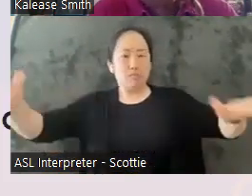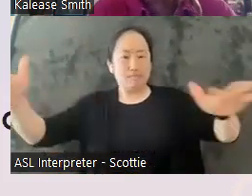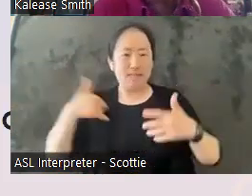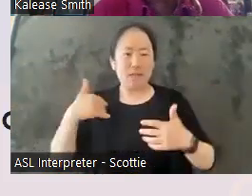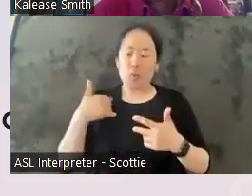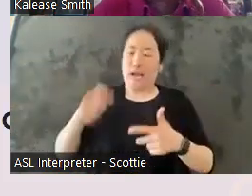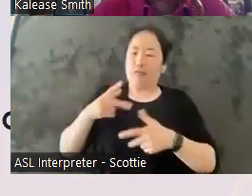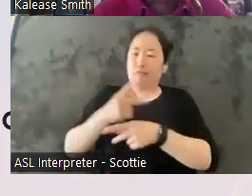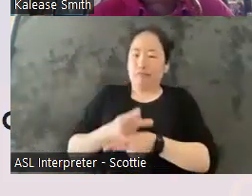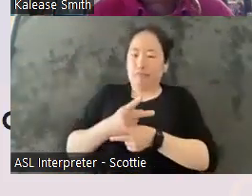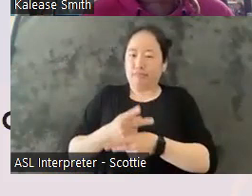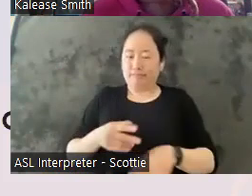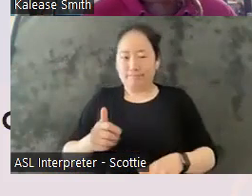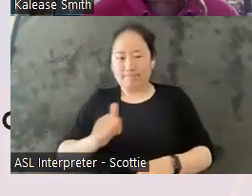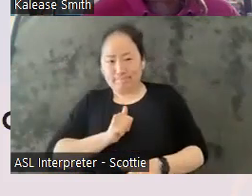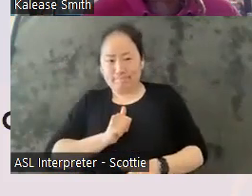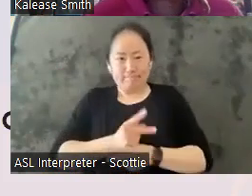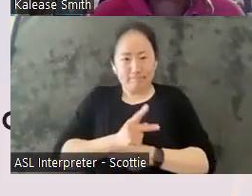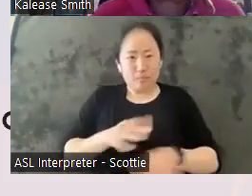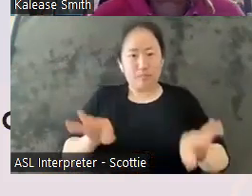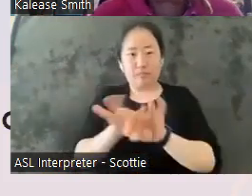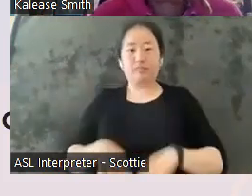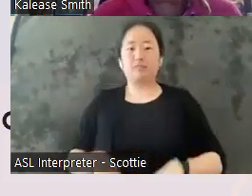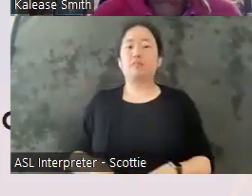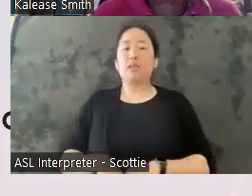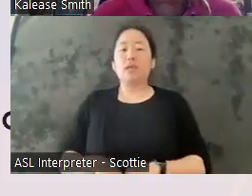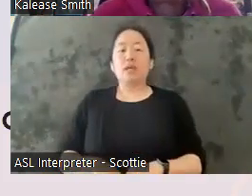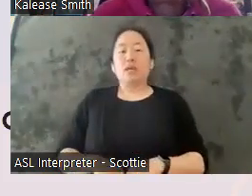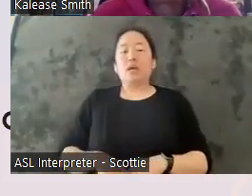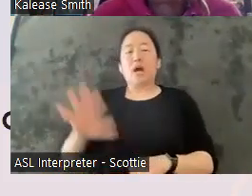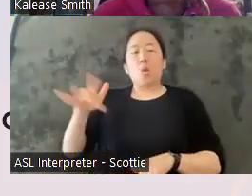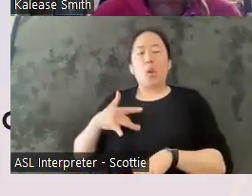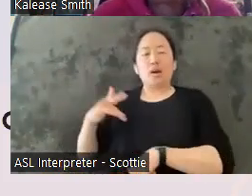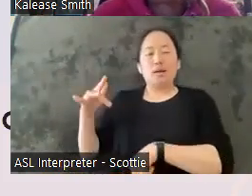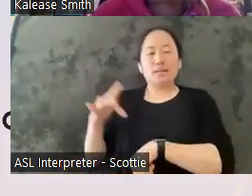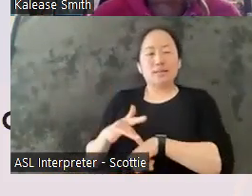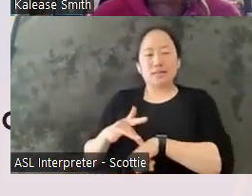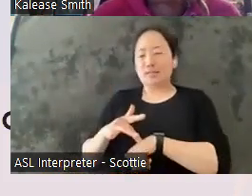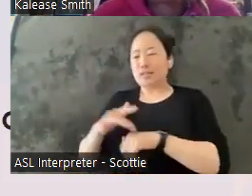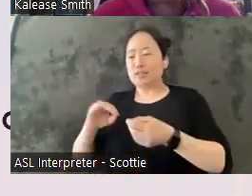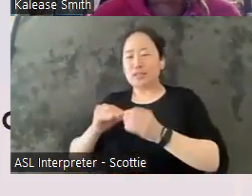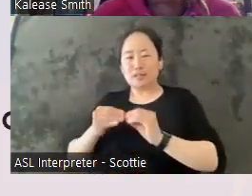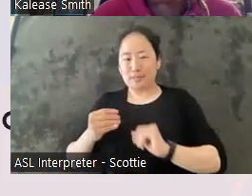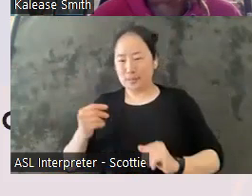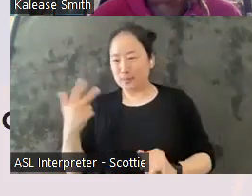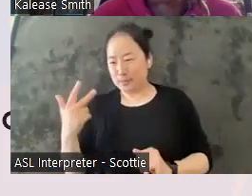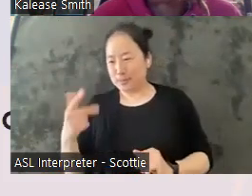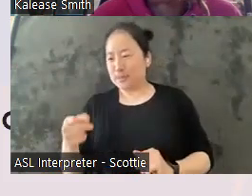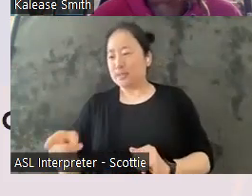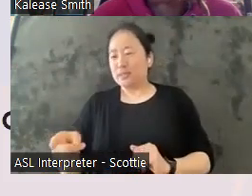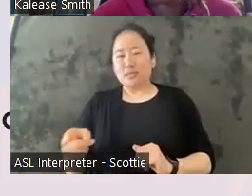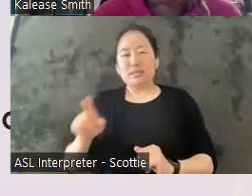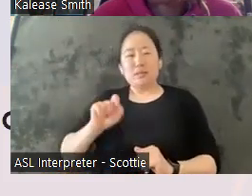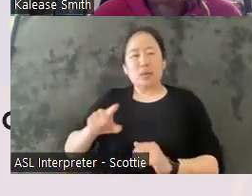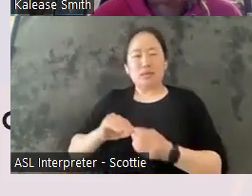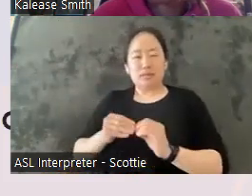number 3. And this is actually an example in which I had unintentionally done some potential